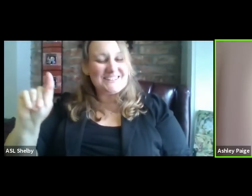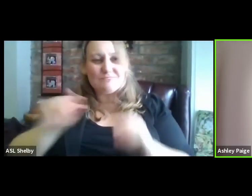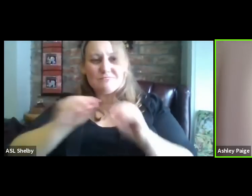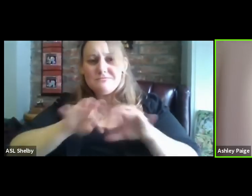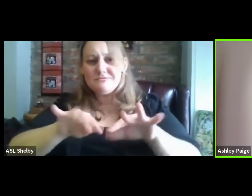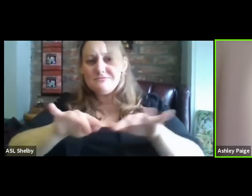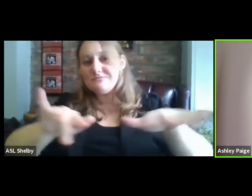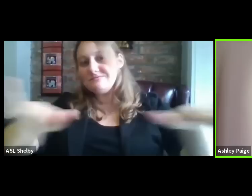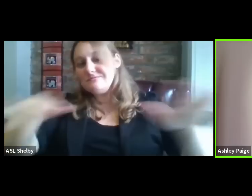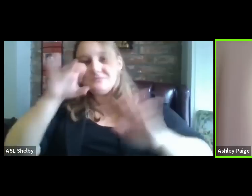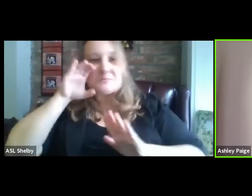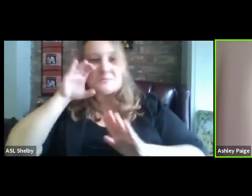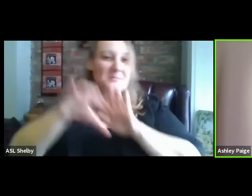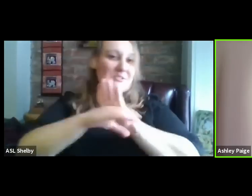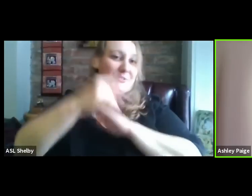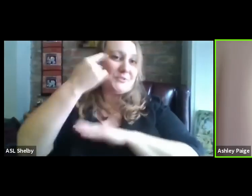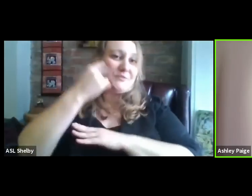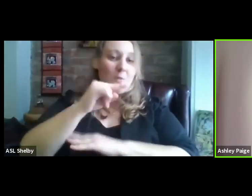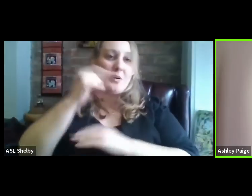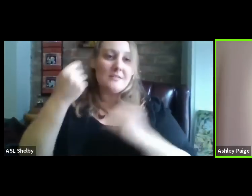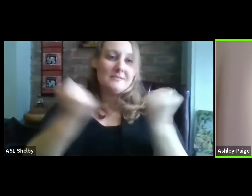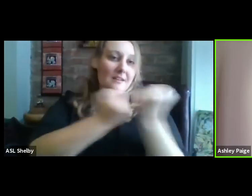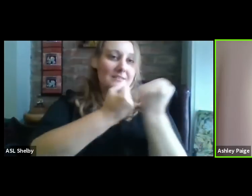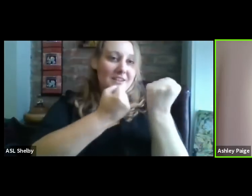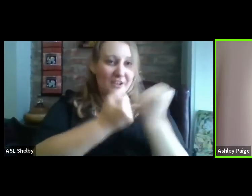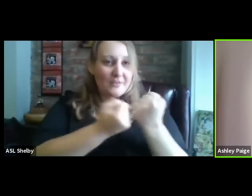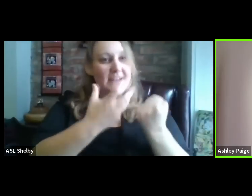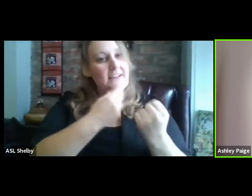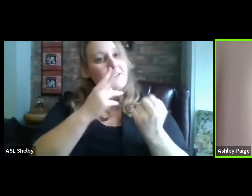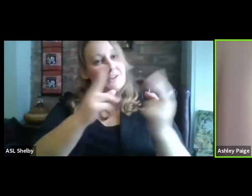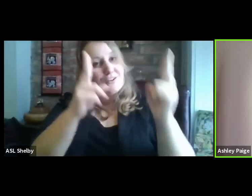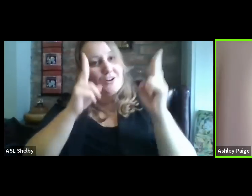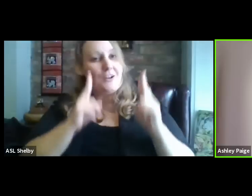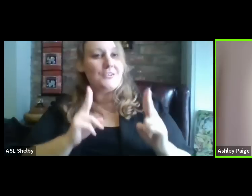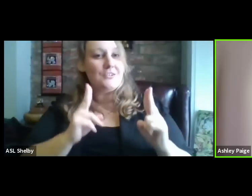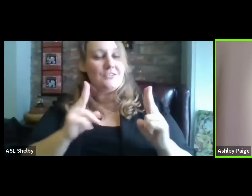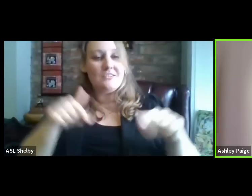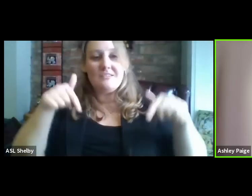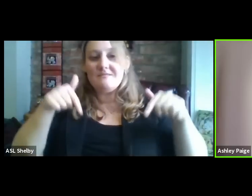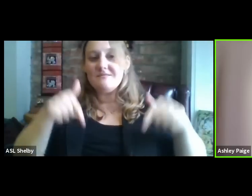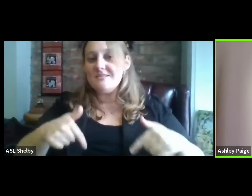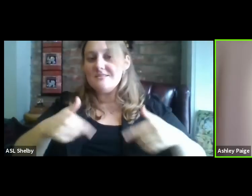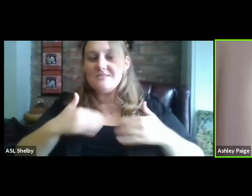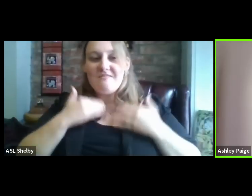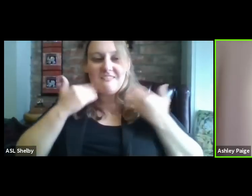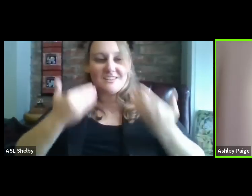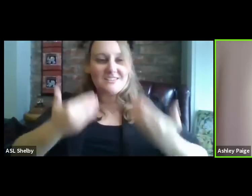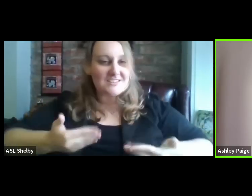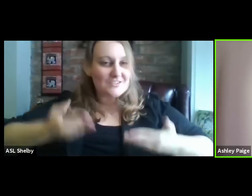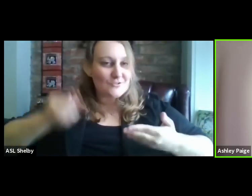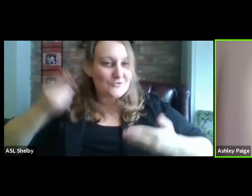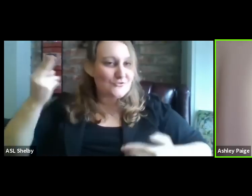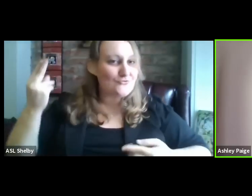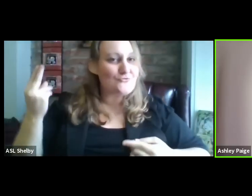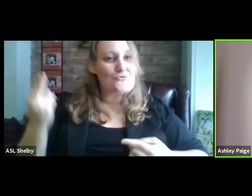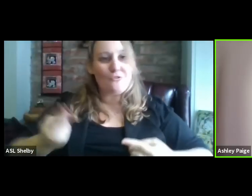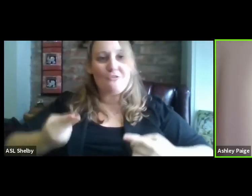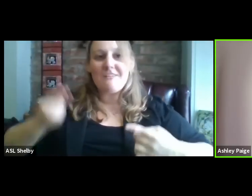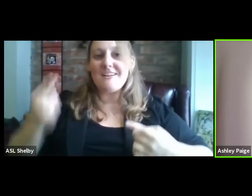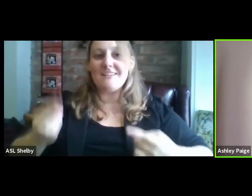and solidarity in honor of this fucking historic landmark